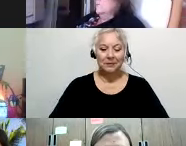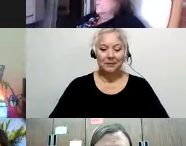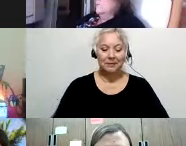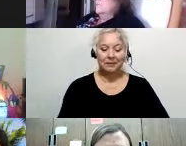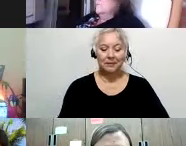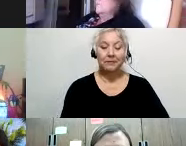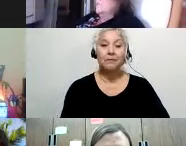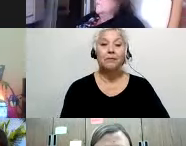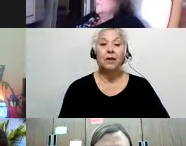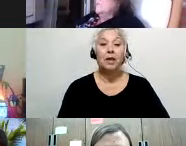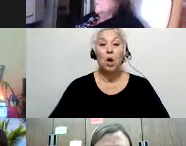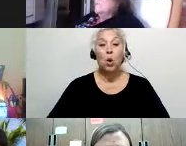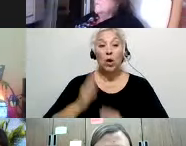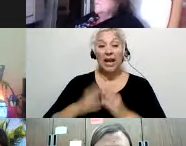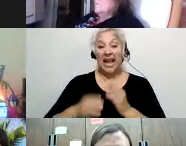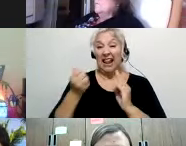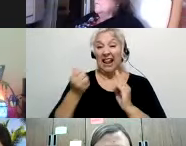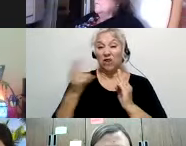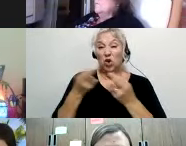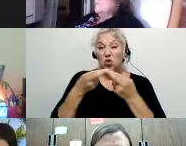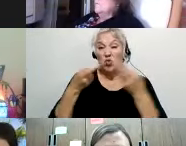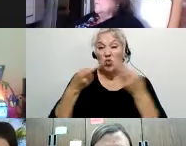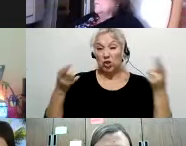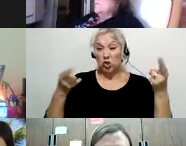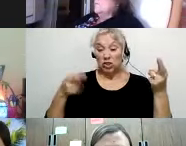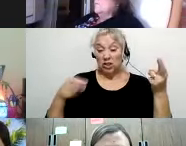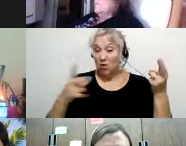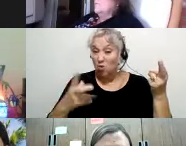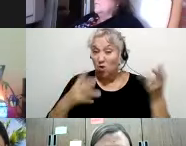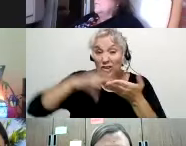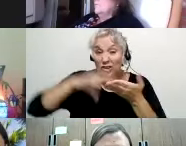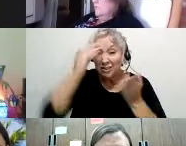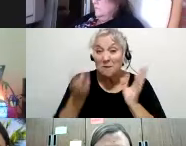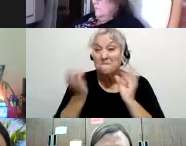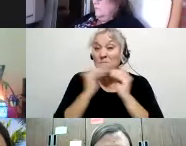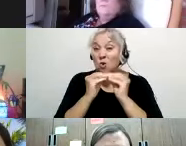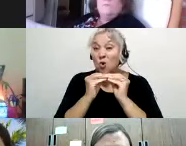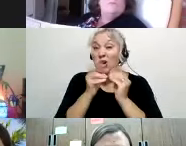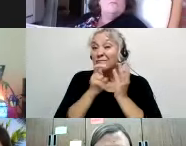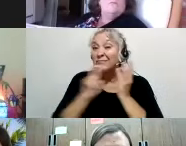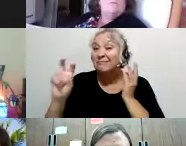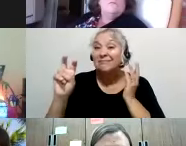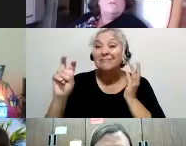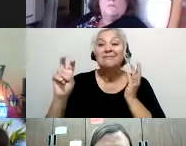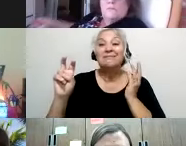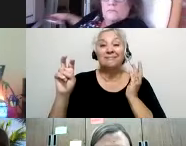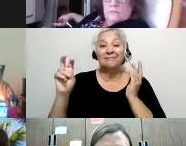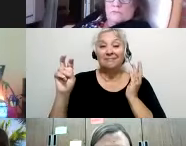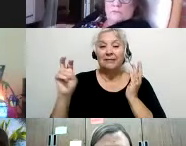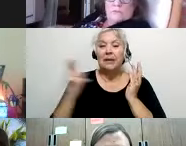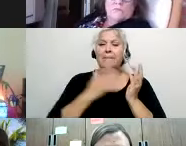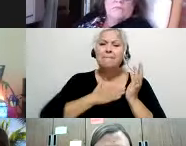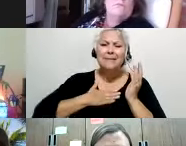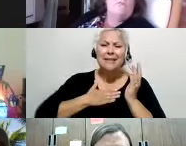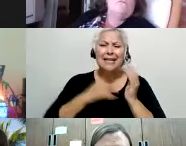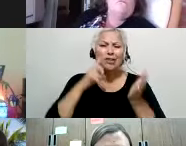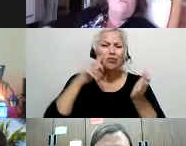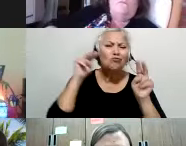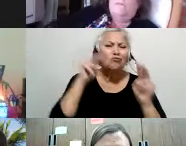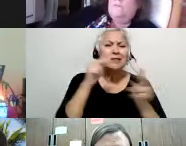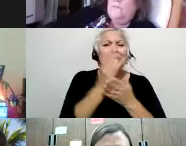We're going to end with a couple of resources. If you want to learn more about transition, please go and check out some